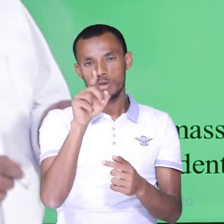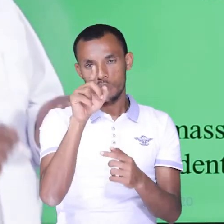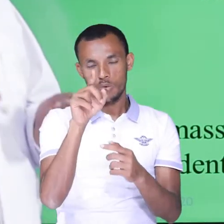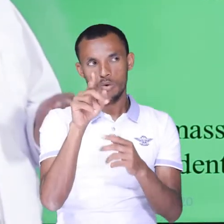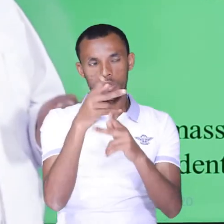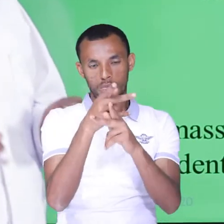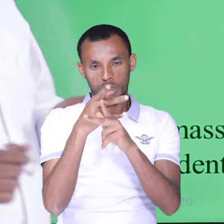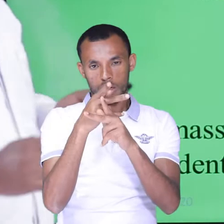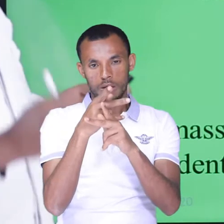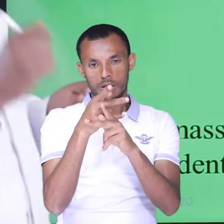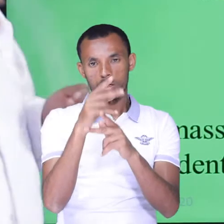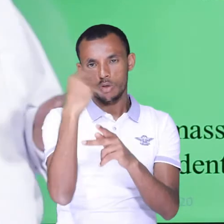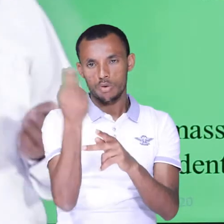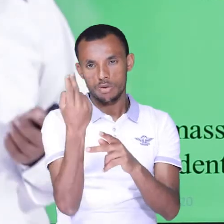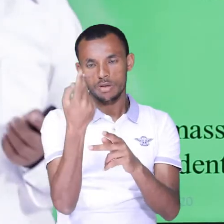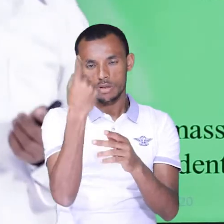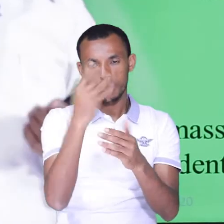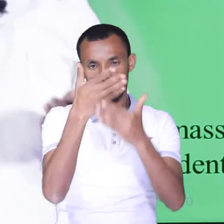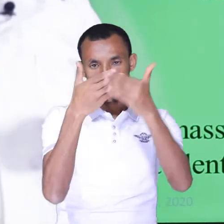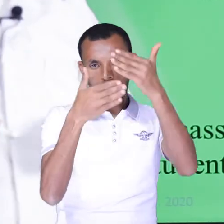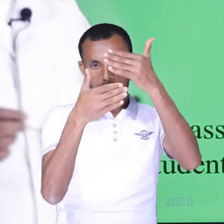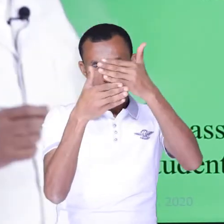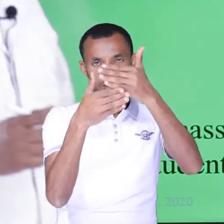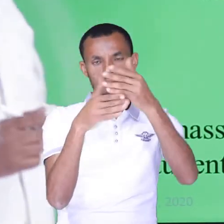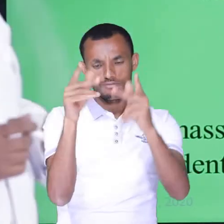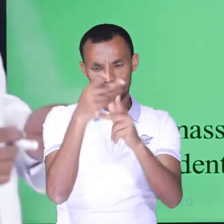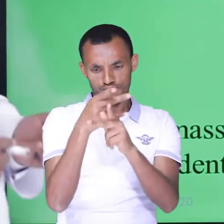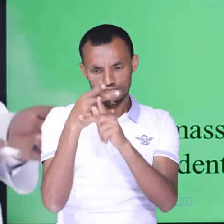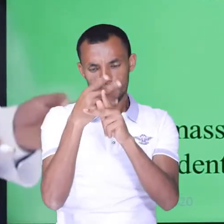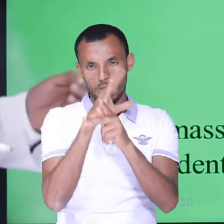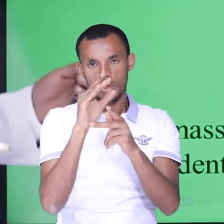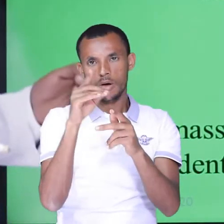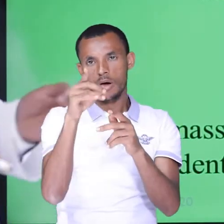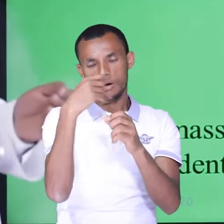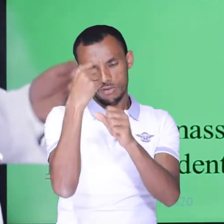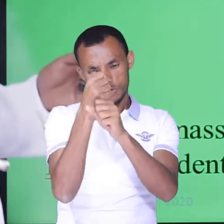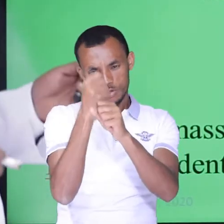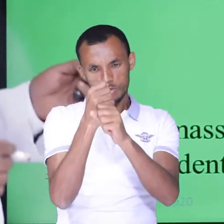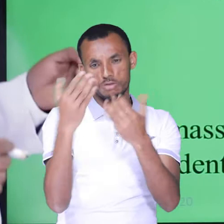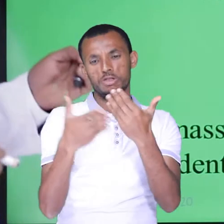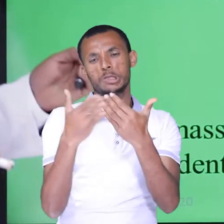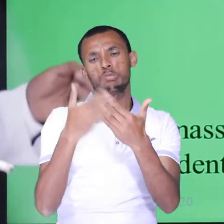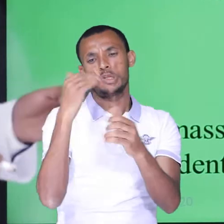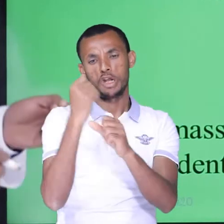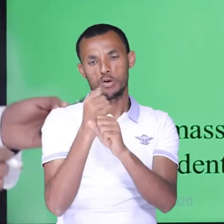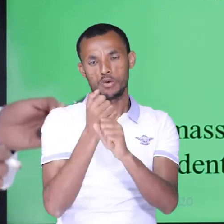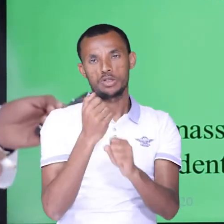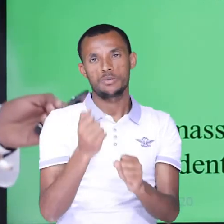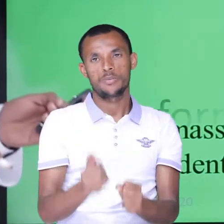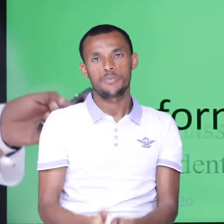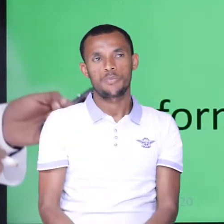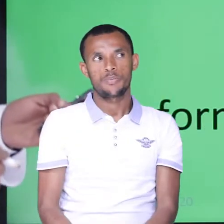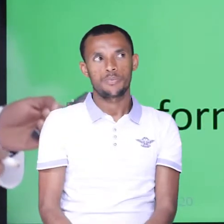how by using the steps carefully, and you can calculate easily. It is simple calculations.